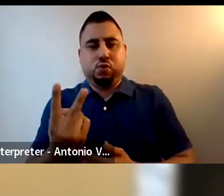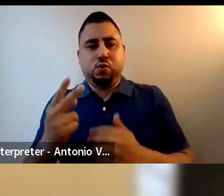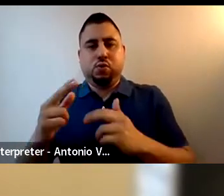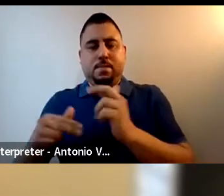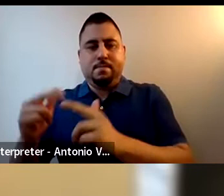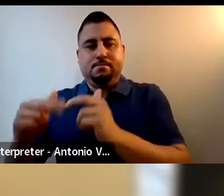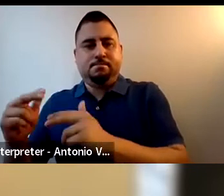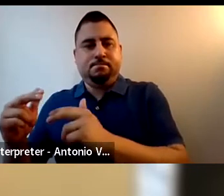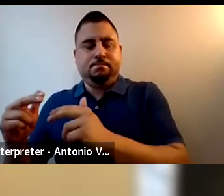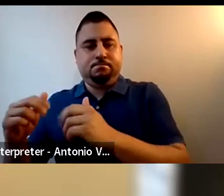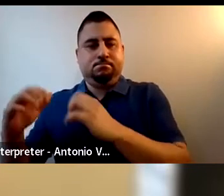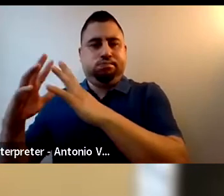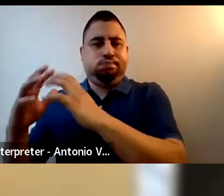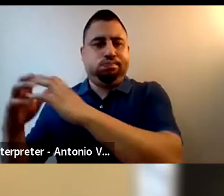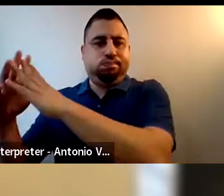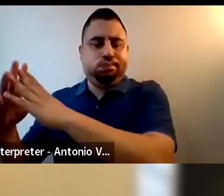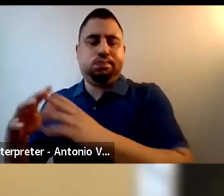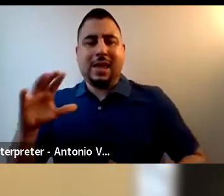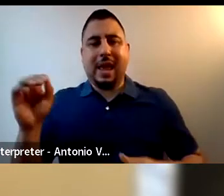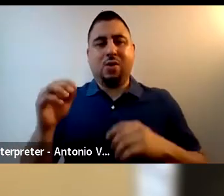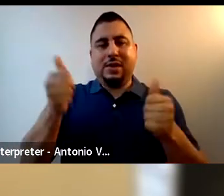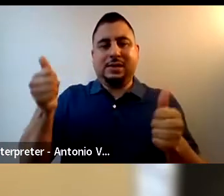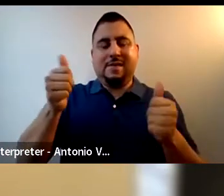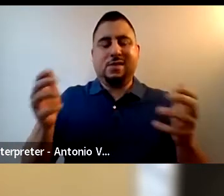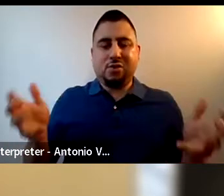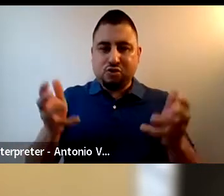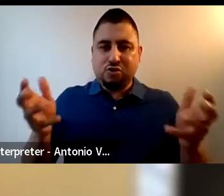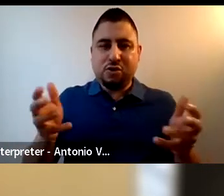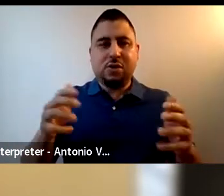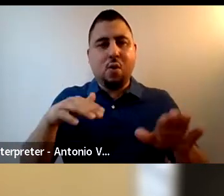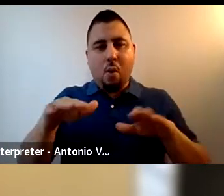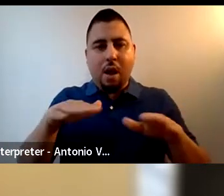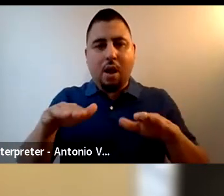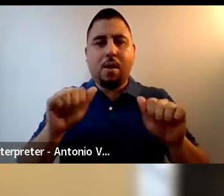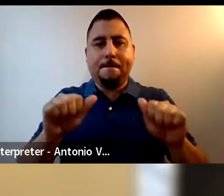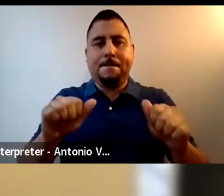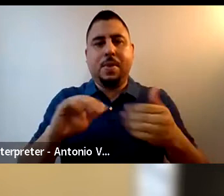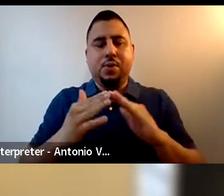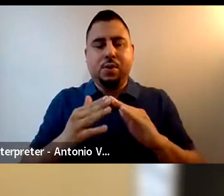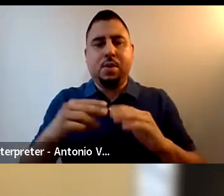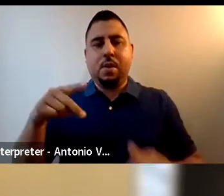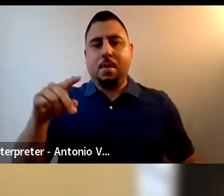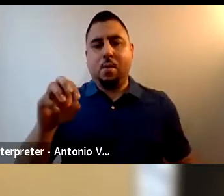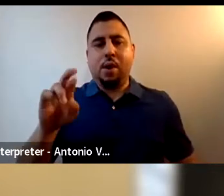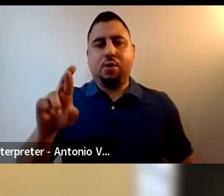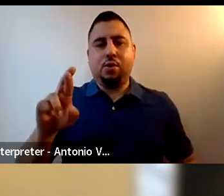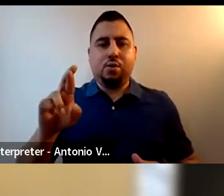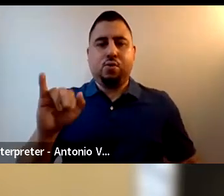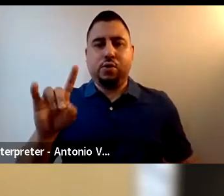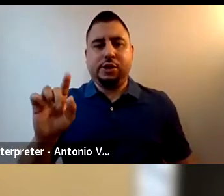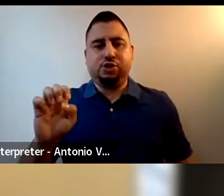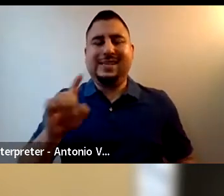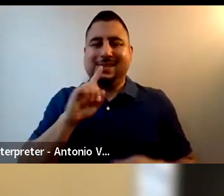built? Our county executive has repeatedly encouraged walkable communities. Pointer Ridge is a